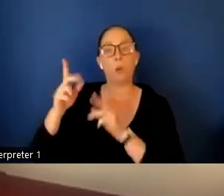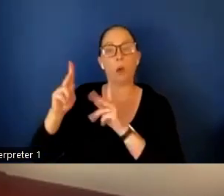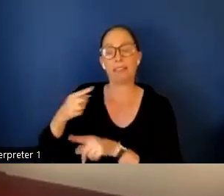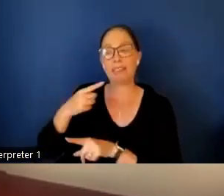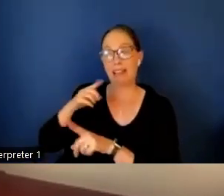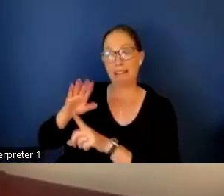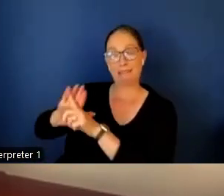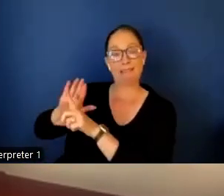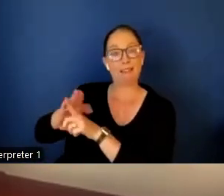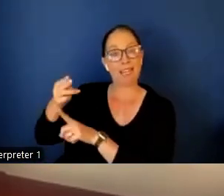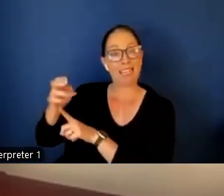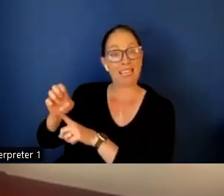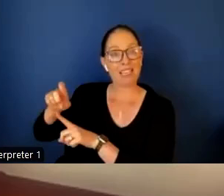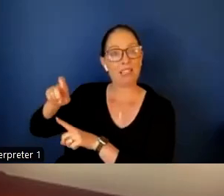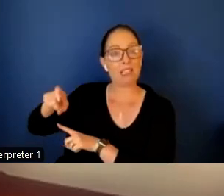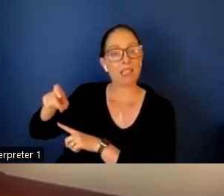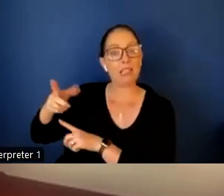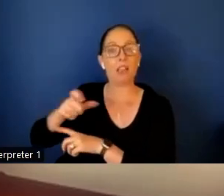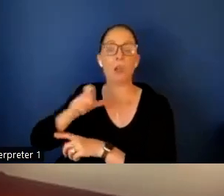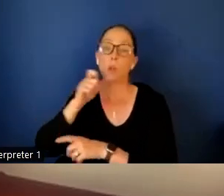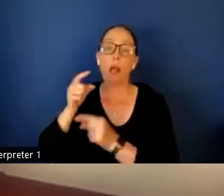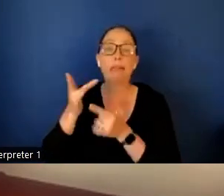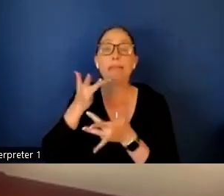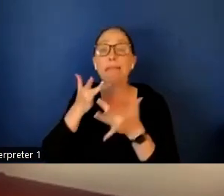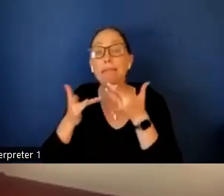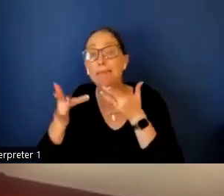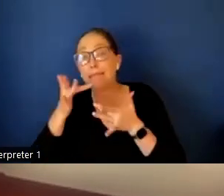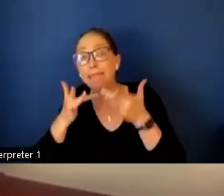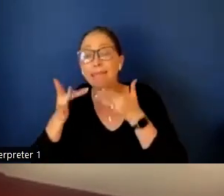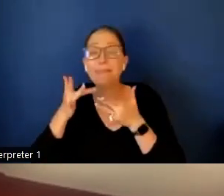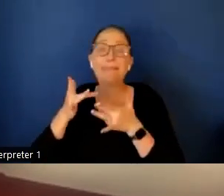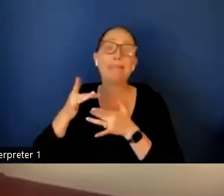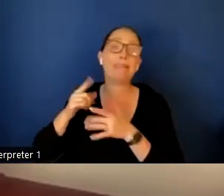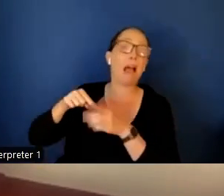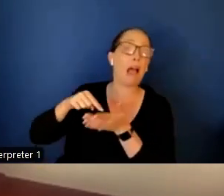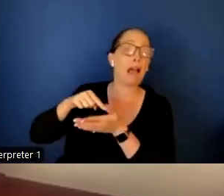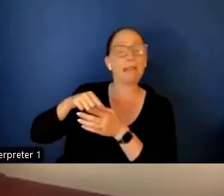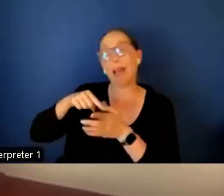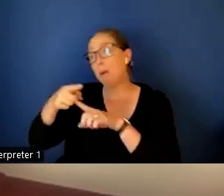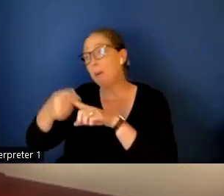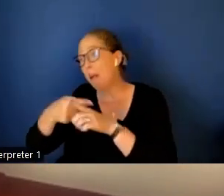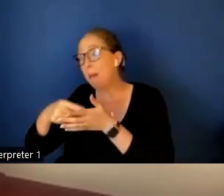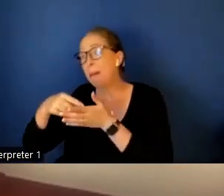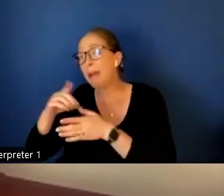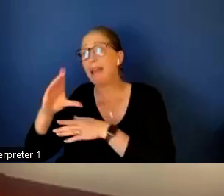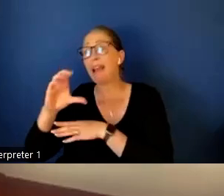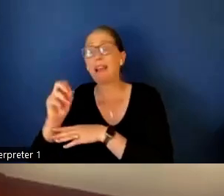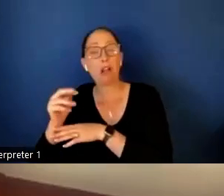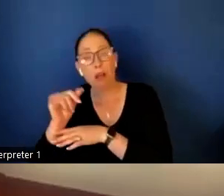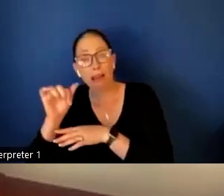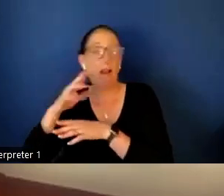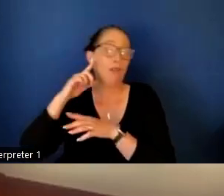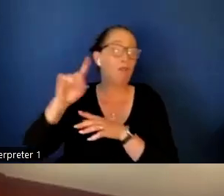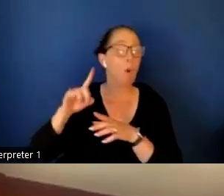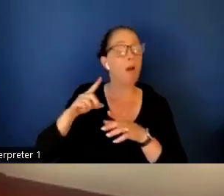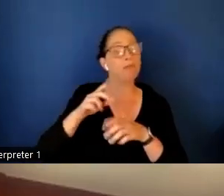is that he wouldn't have to scrimp and save and say, oh, okay, I won't pay Con Ed this month so that I can have more rehearsal space. He said